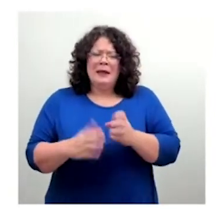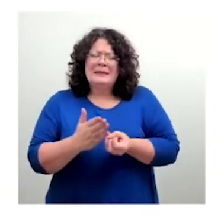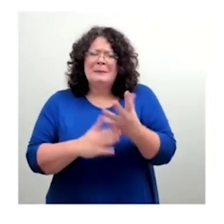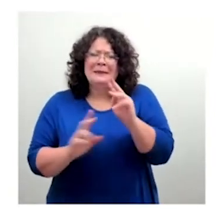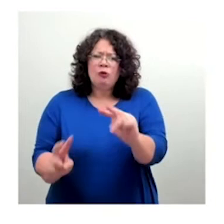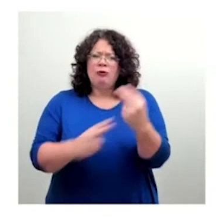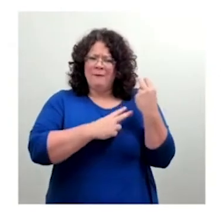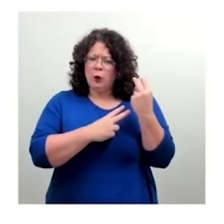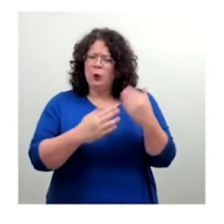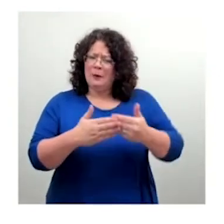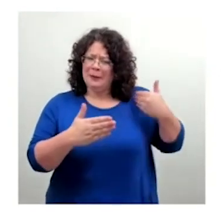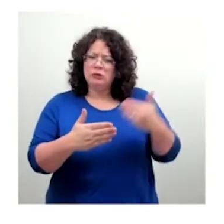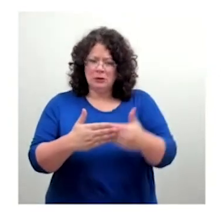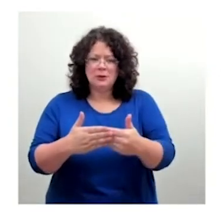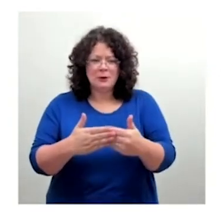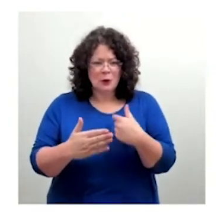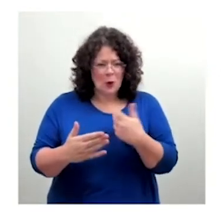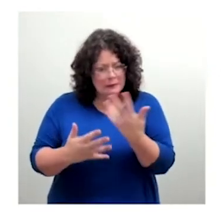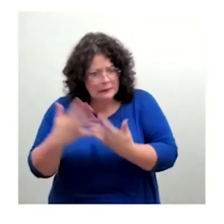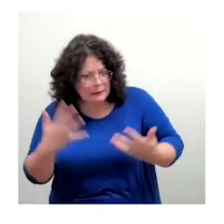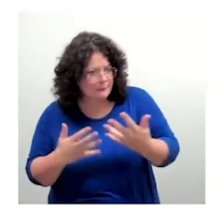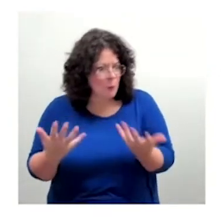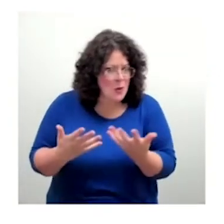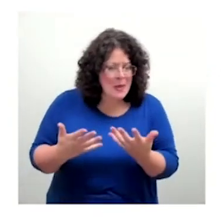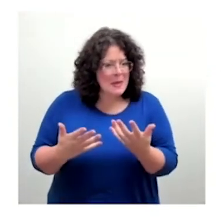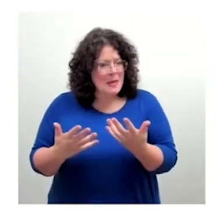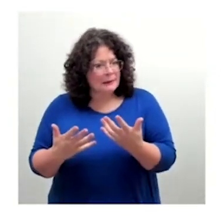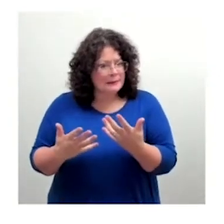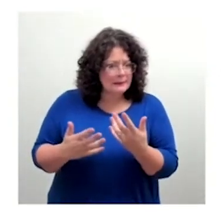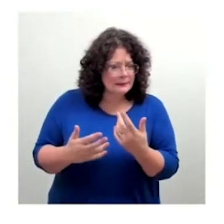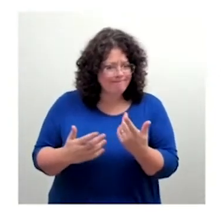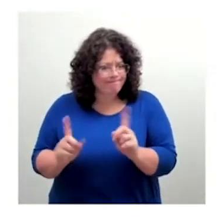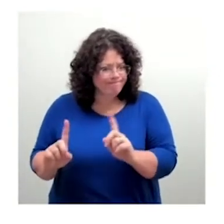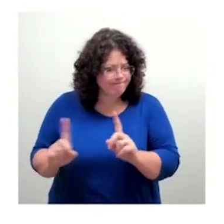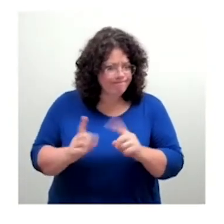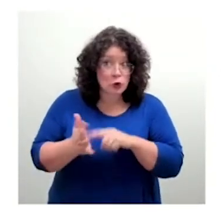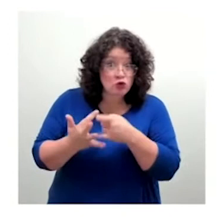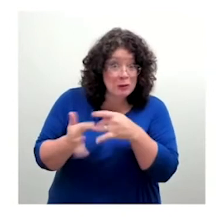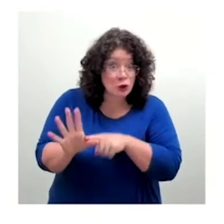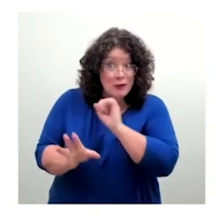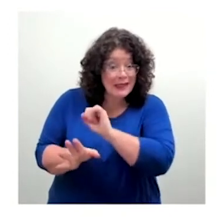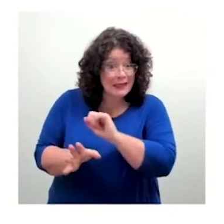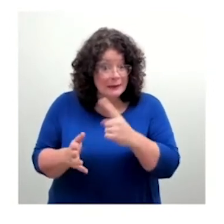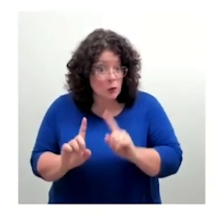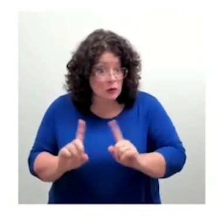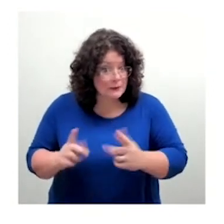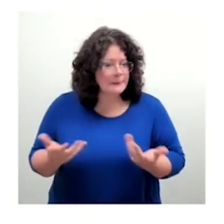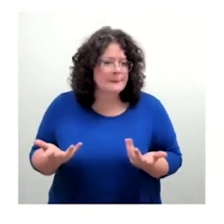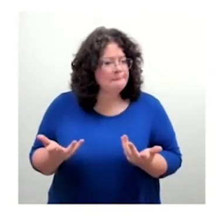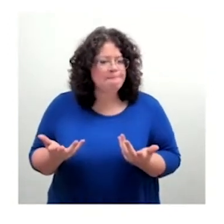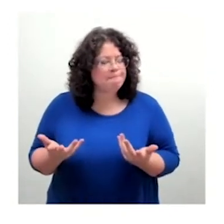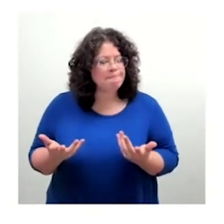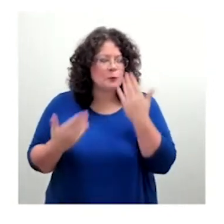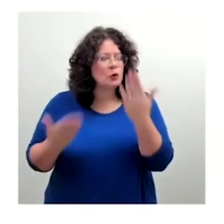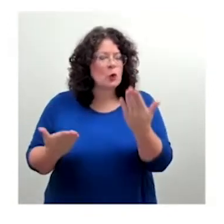about the role of tech, wanted to play a big part in the strategy. So that feels like a good place to be currently. And then last